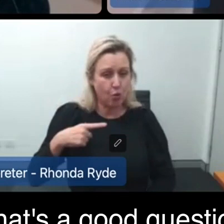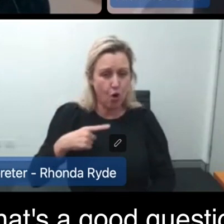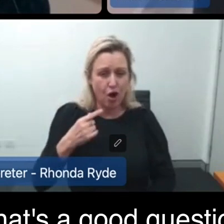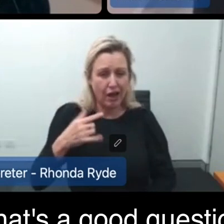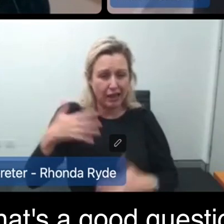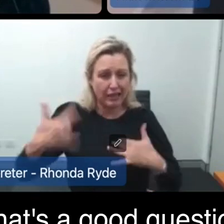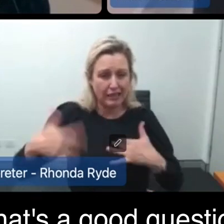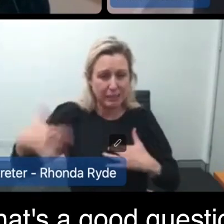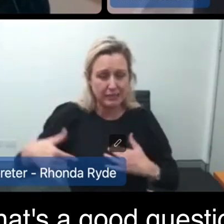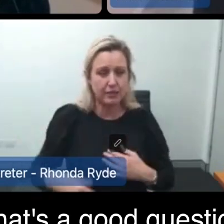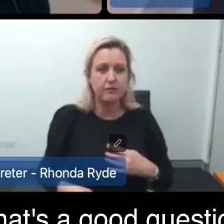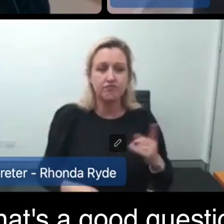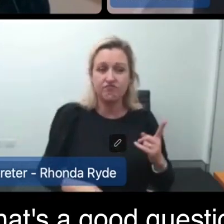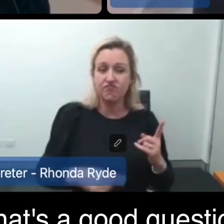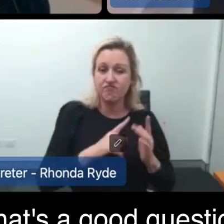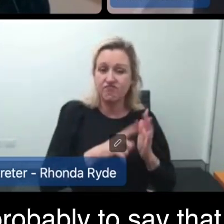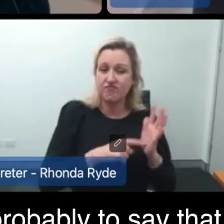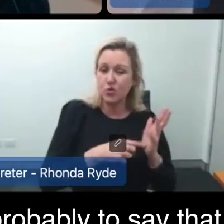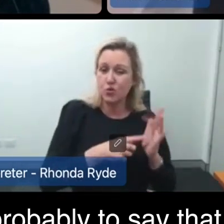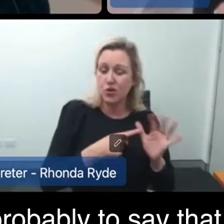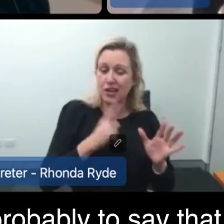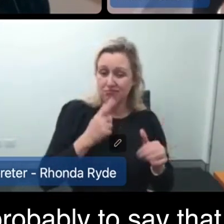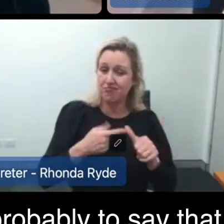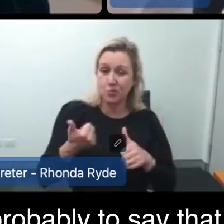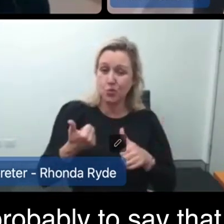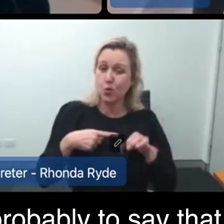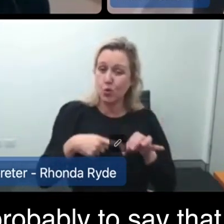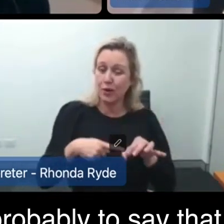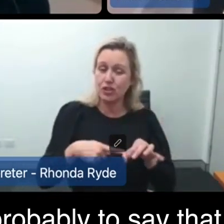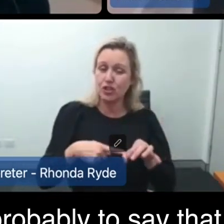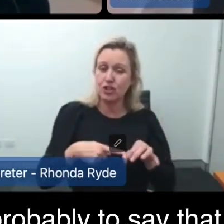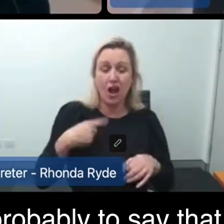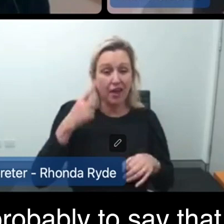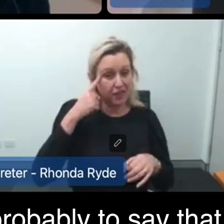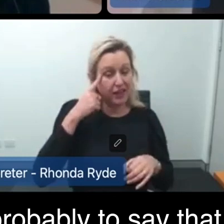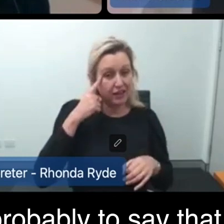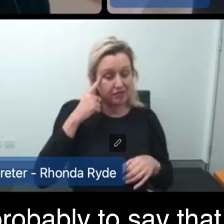Thanks, Nick. So, yeah, I mean, look, that's a good question. I guess the starting point is probably to say